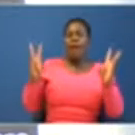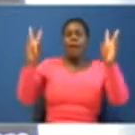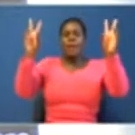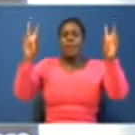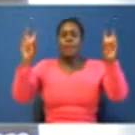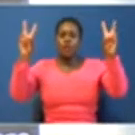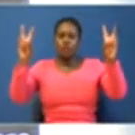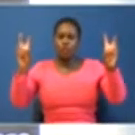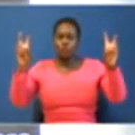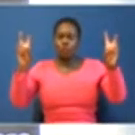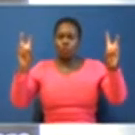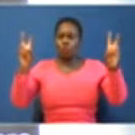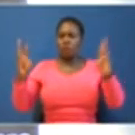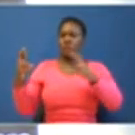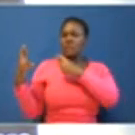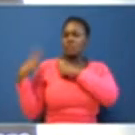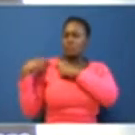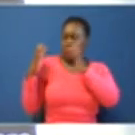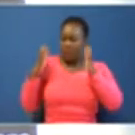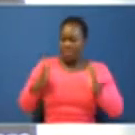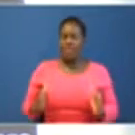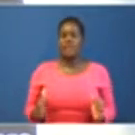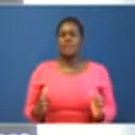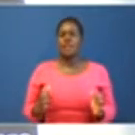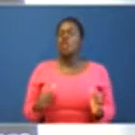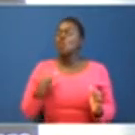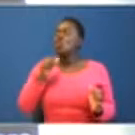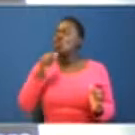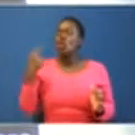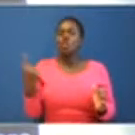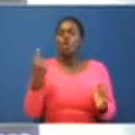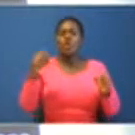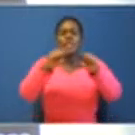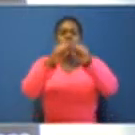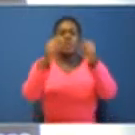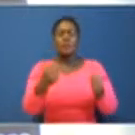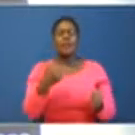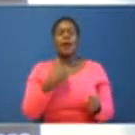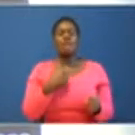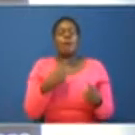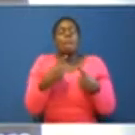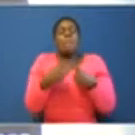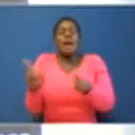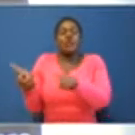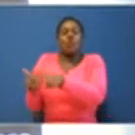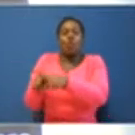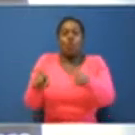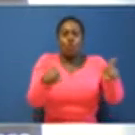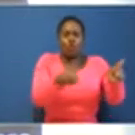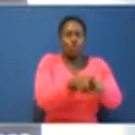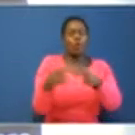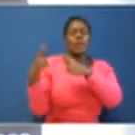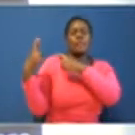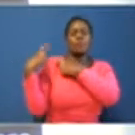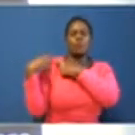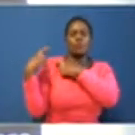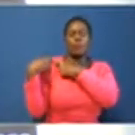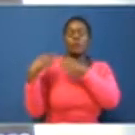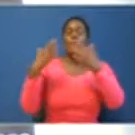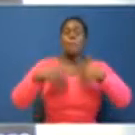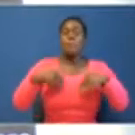of accountability not just through the systems that we have but also accountability to the